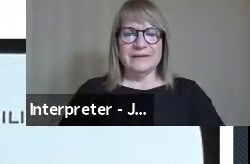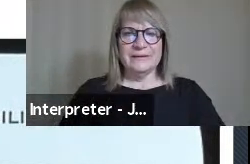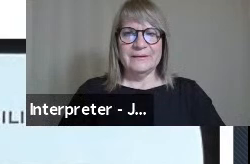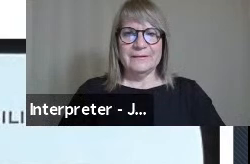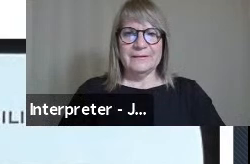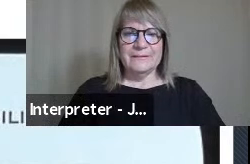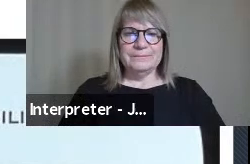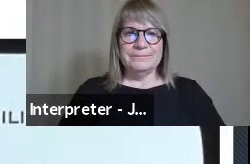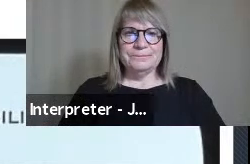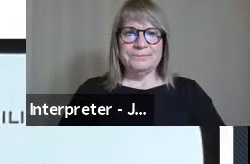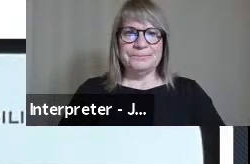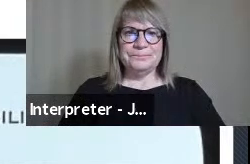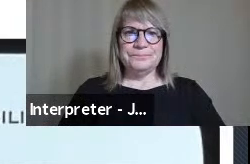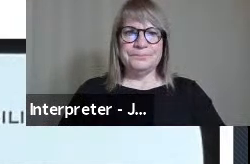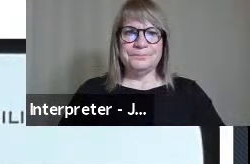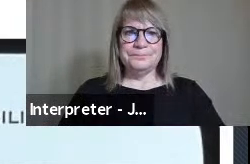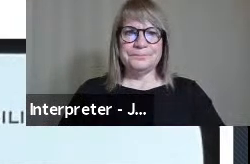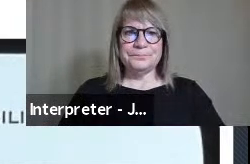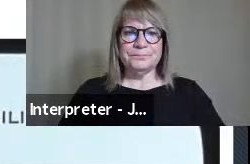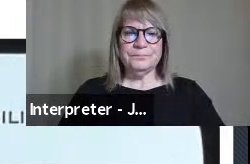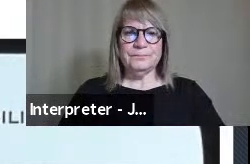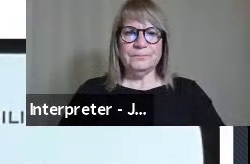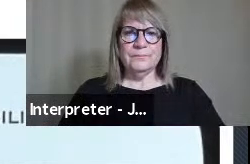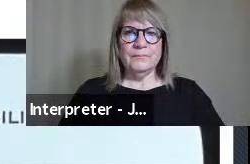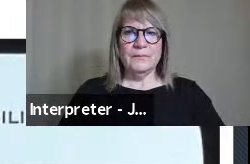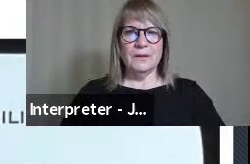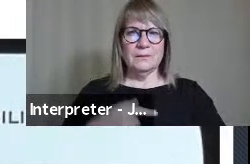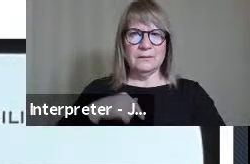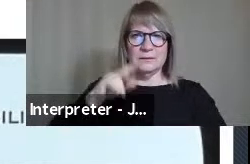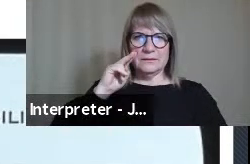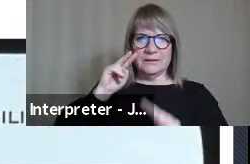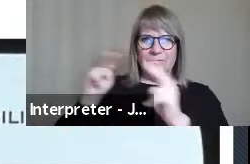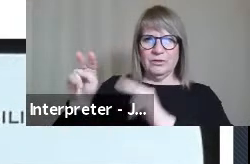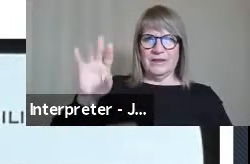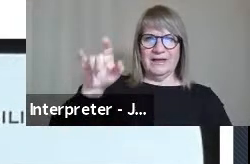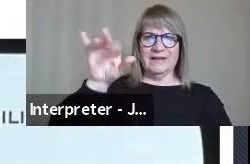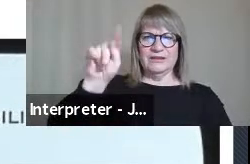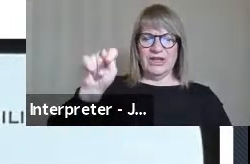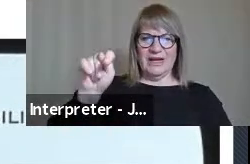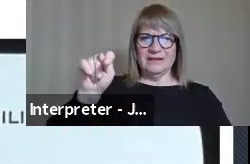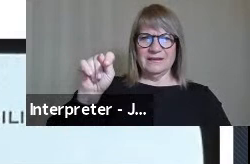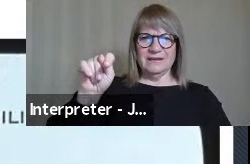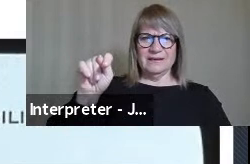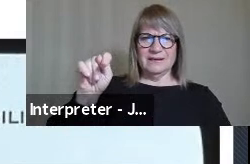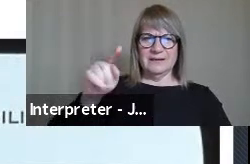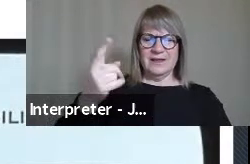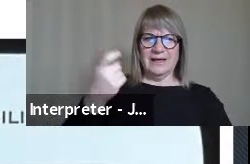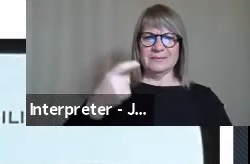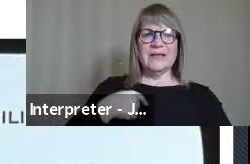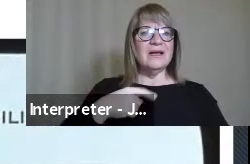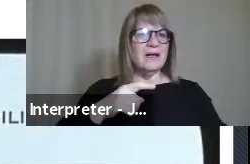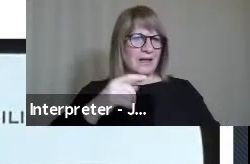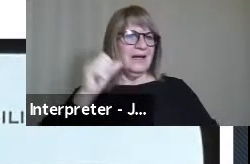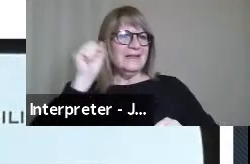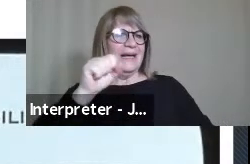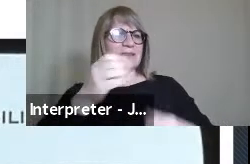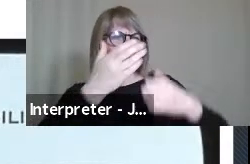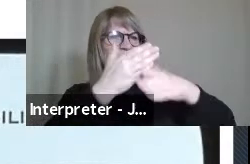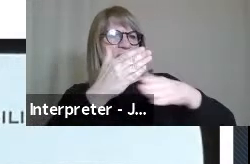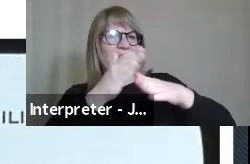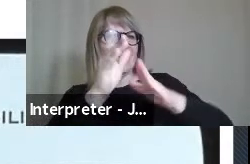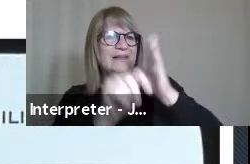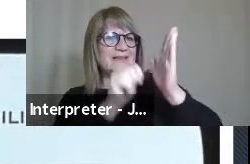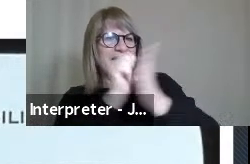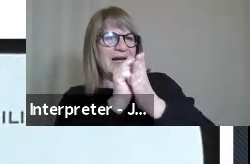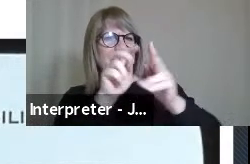one minute um yes i uh we divvied up the time on the on the panel a little bit differently um